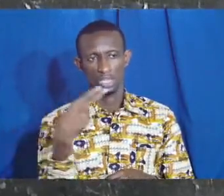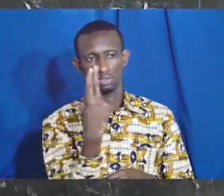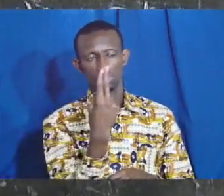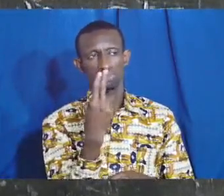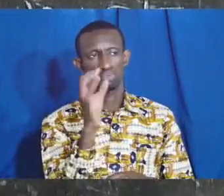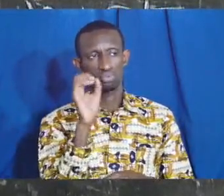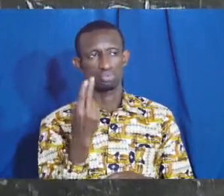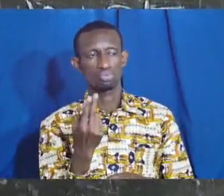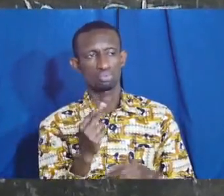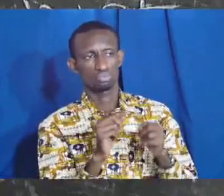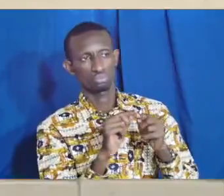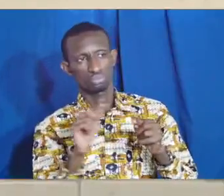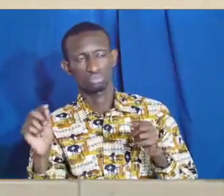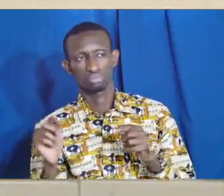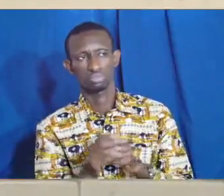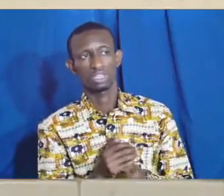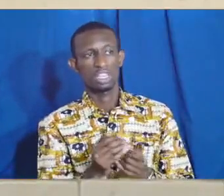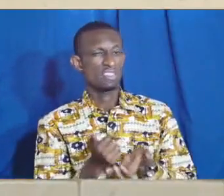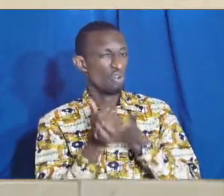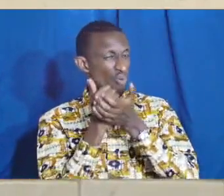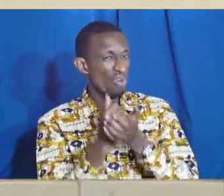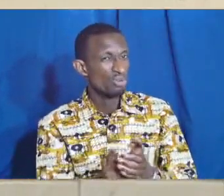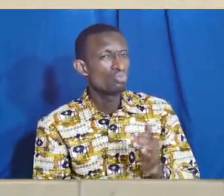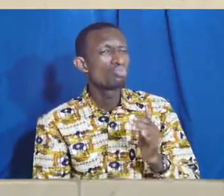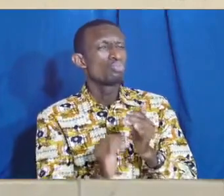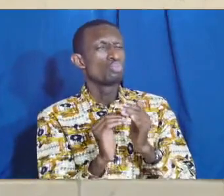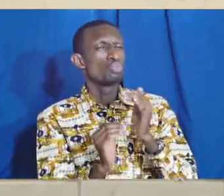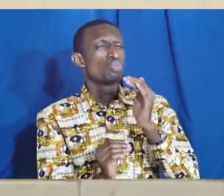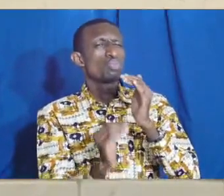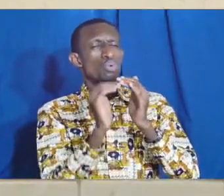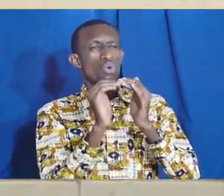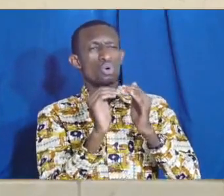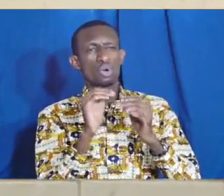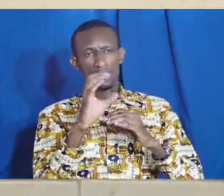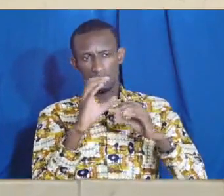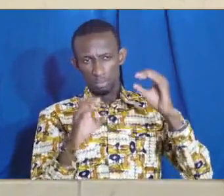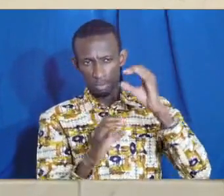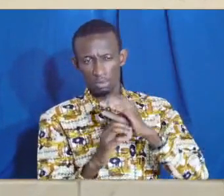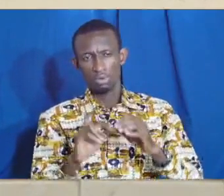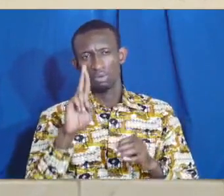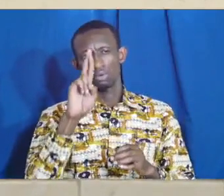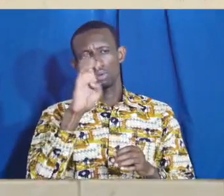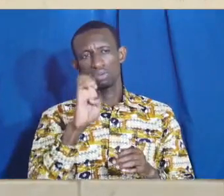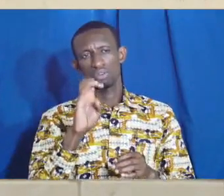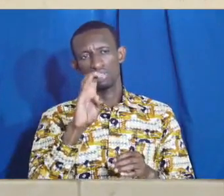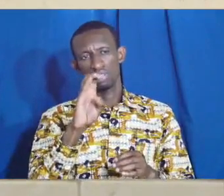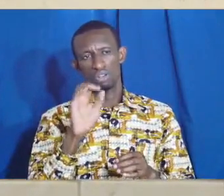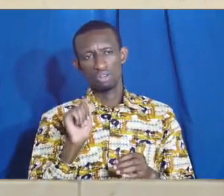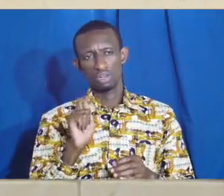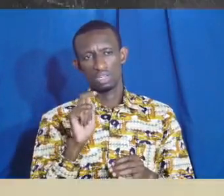is called catalase, which is going to be able to speed up the rate of chemical reaction. So you add the catalase enzyme,